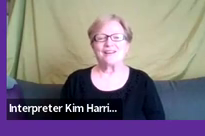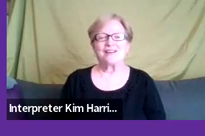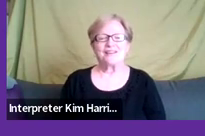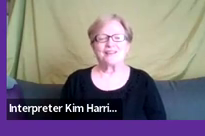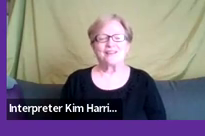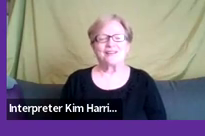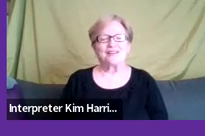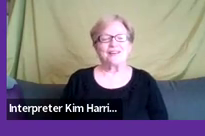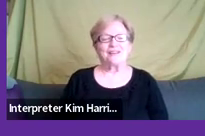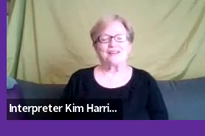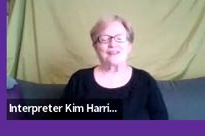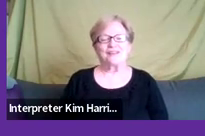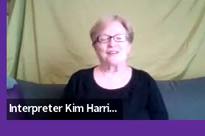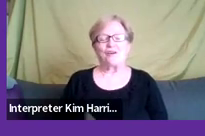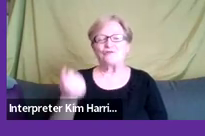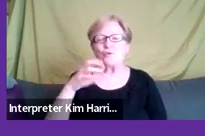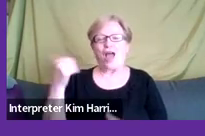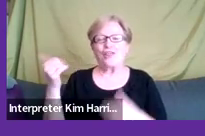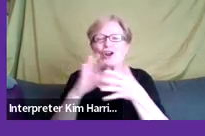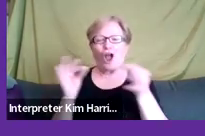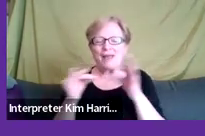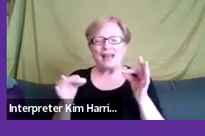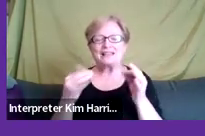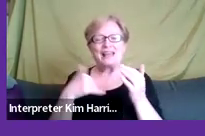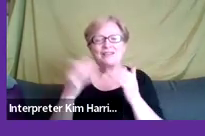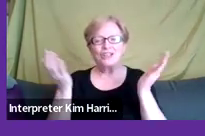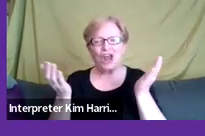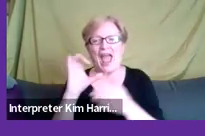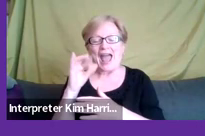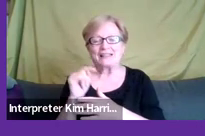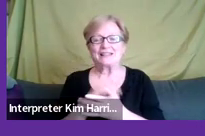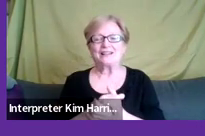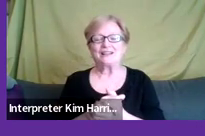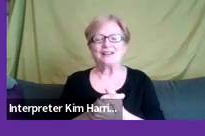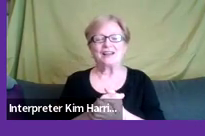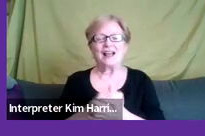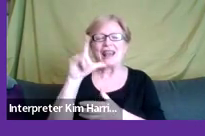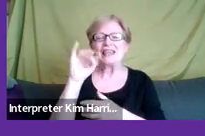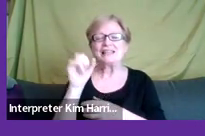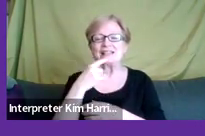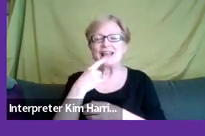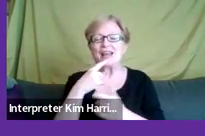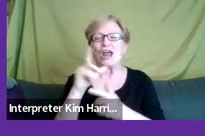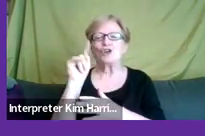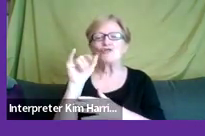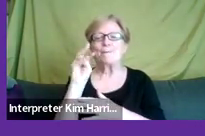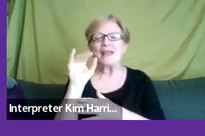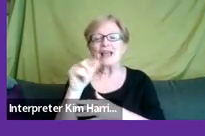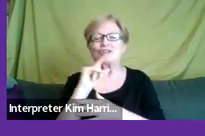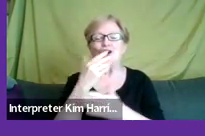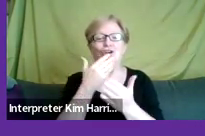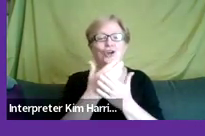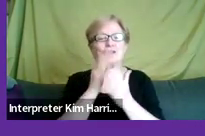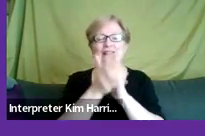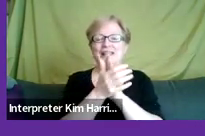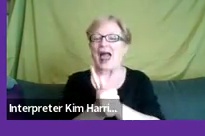We had a couple of comments in the chat. Lisa said, Tamika is a tremendously talented leader. It